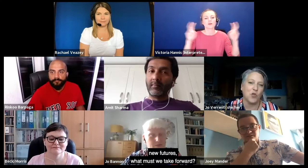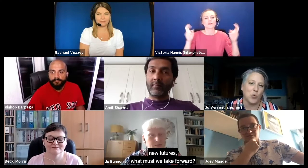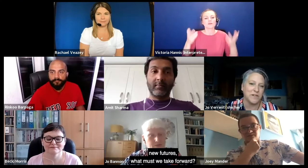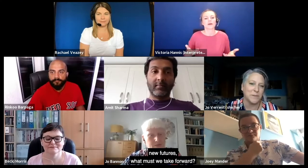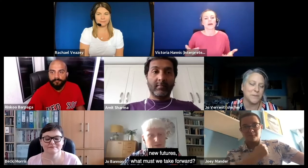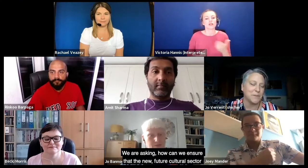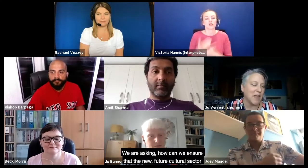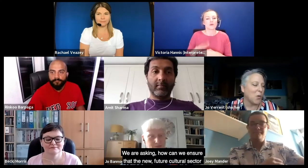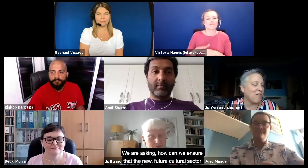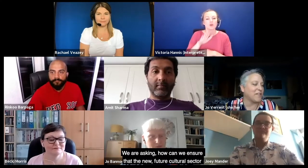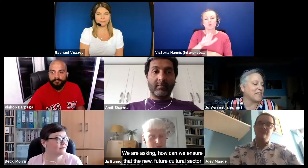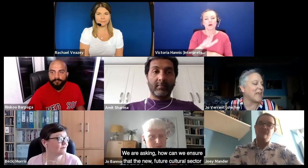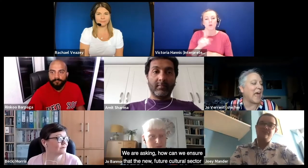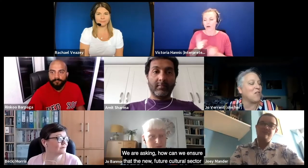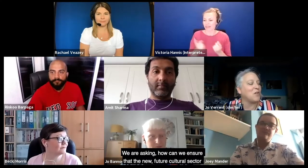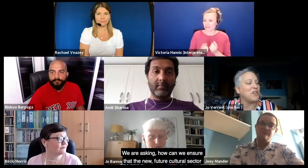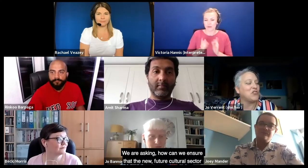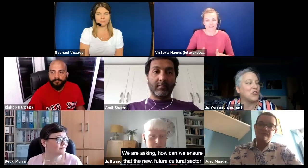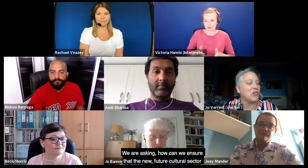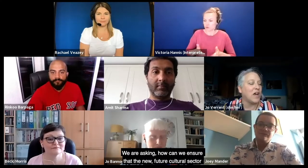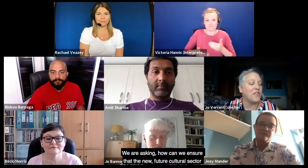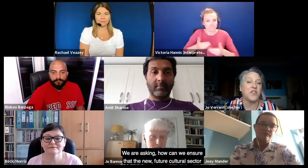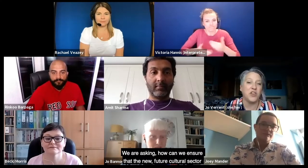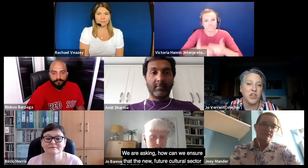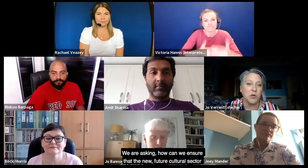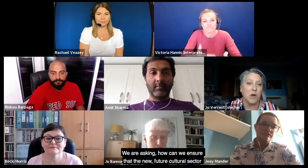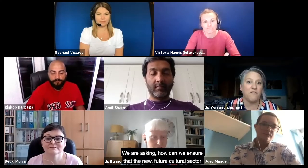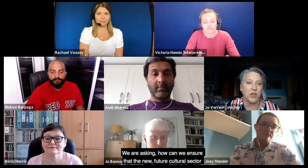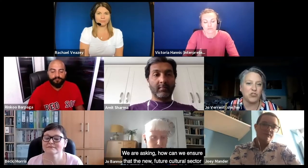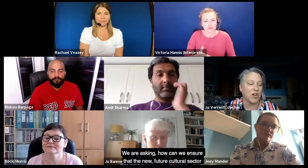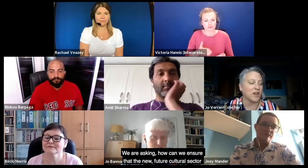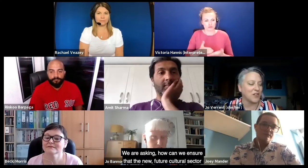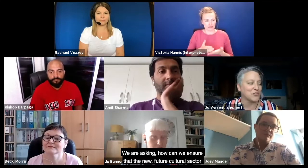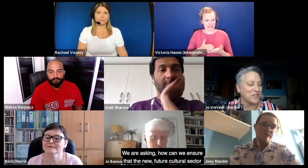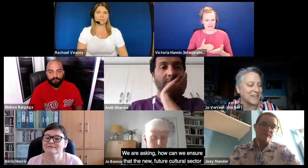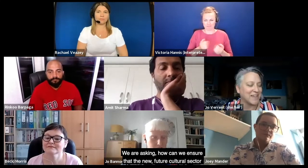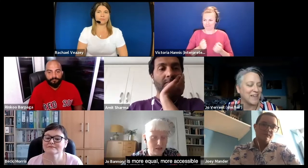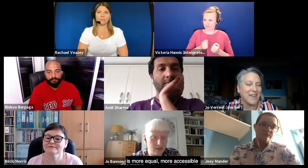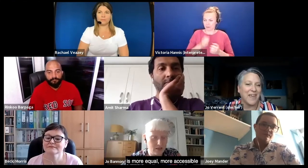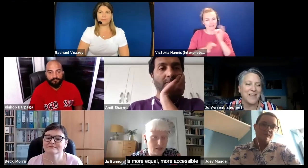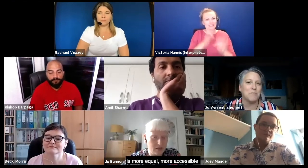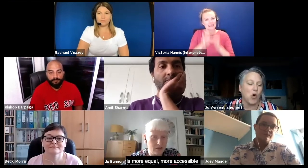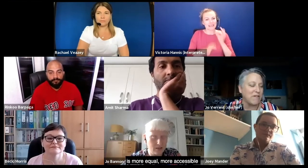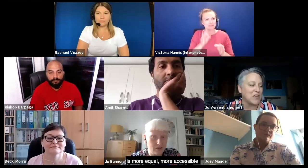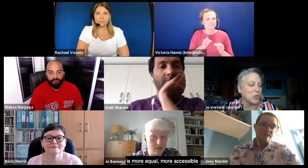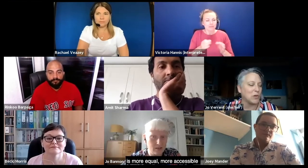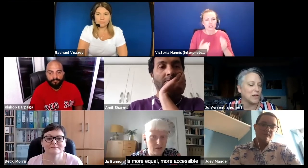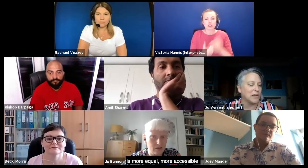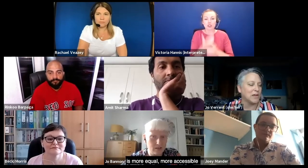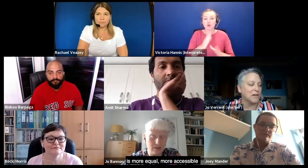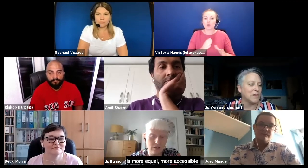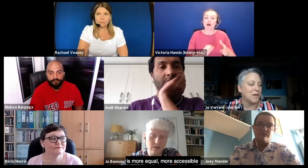take forward? We're asking, how can we ensure that the new future cultural sector is more